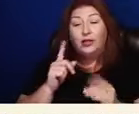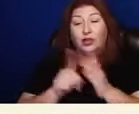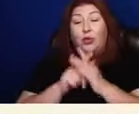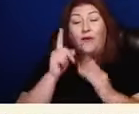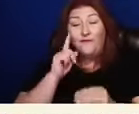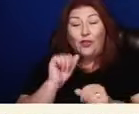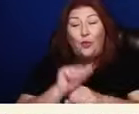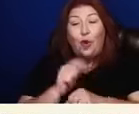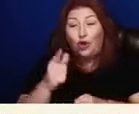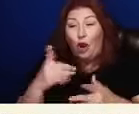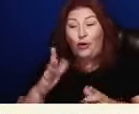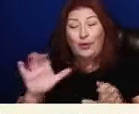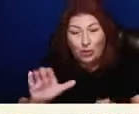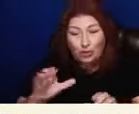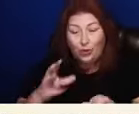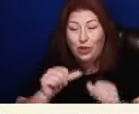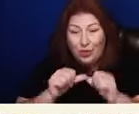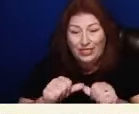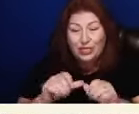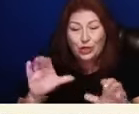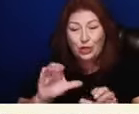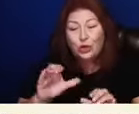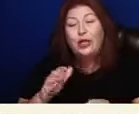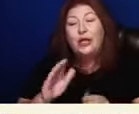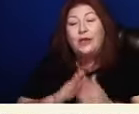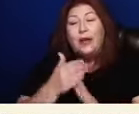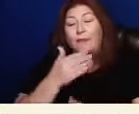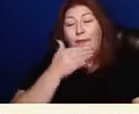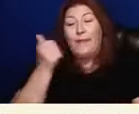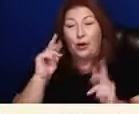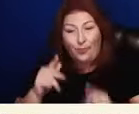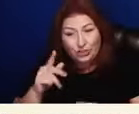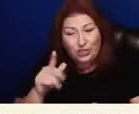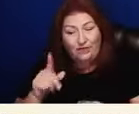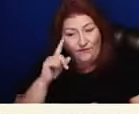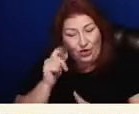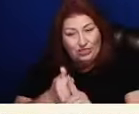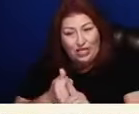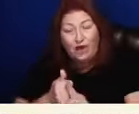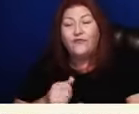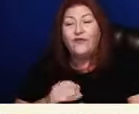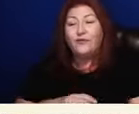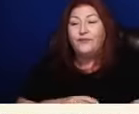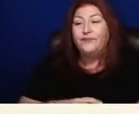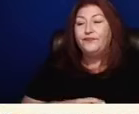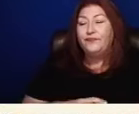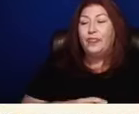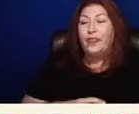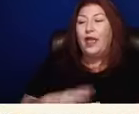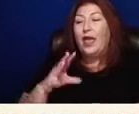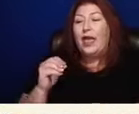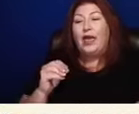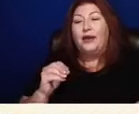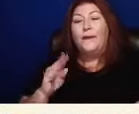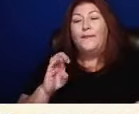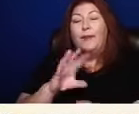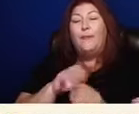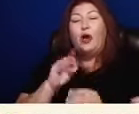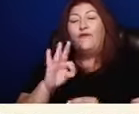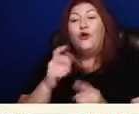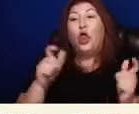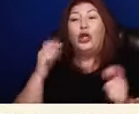and that you'll continue to do to be a better version for yourself and for the people around you and for your larger purpose. And thank you so, so